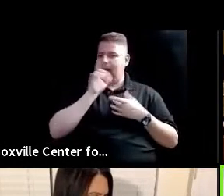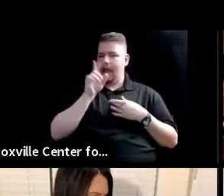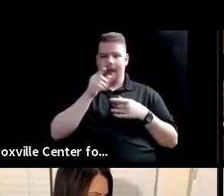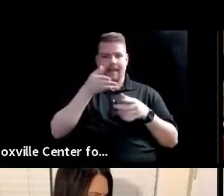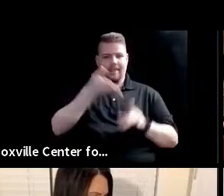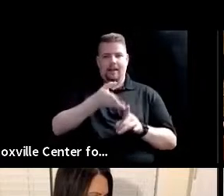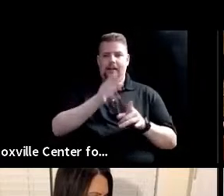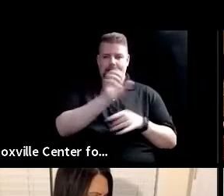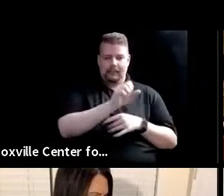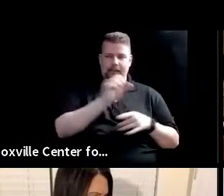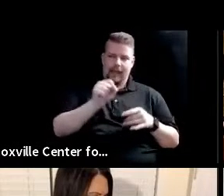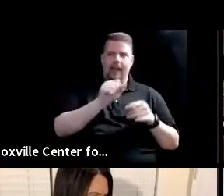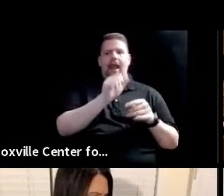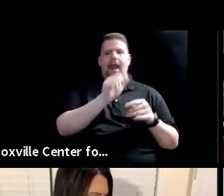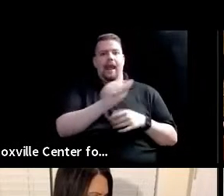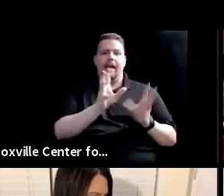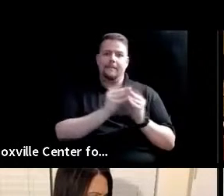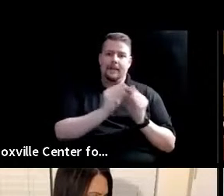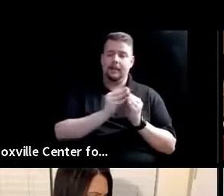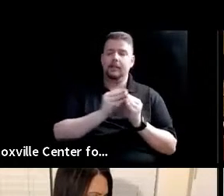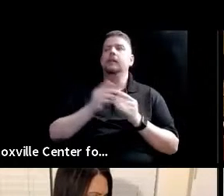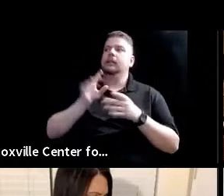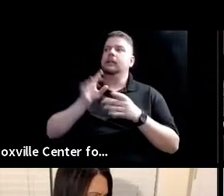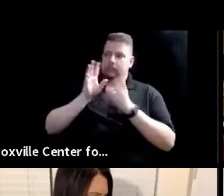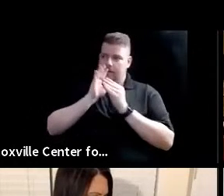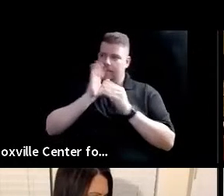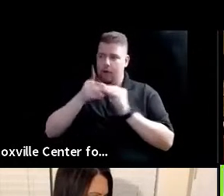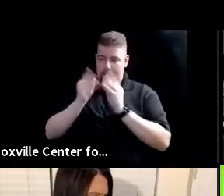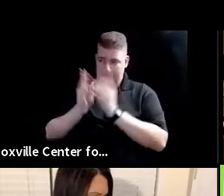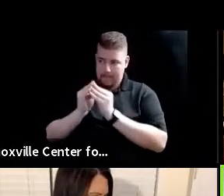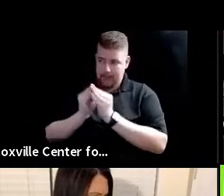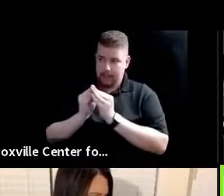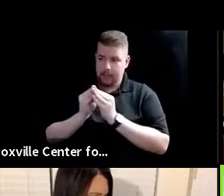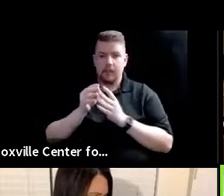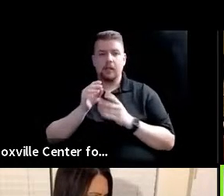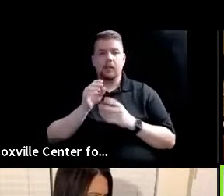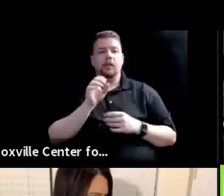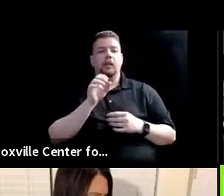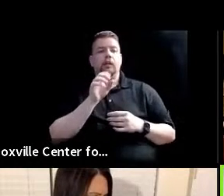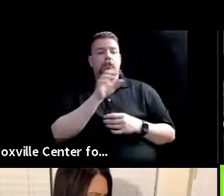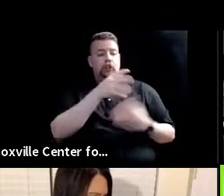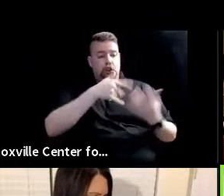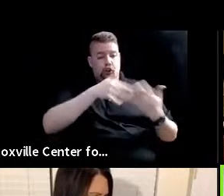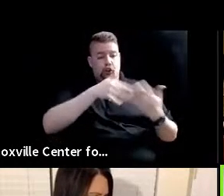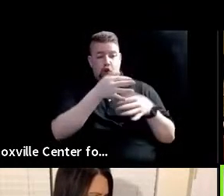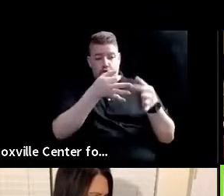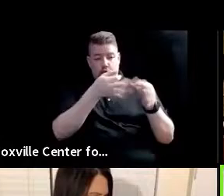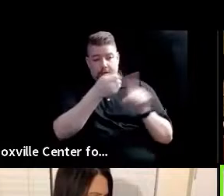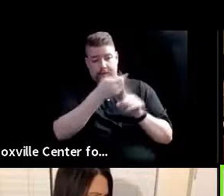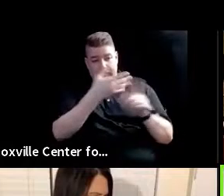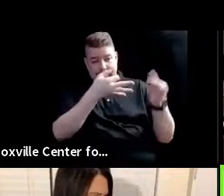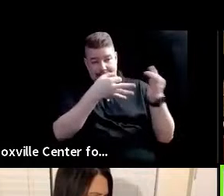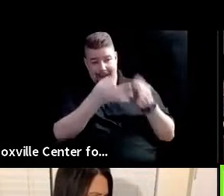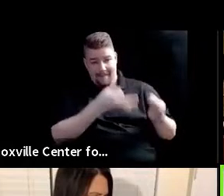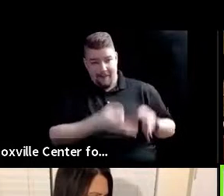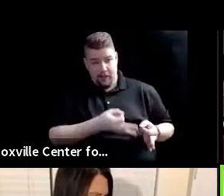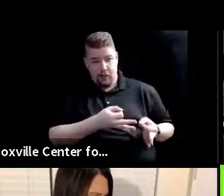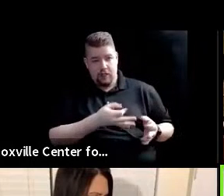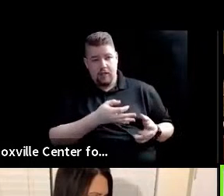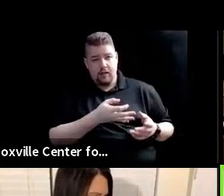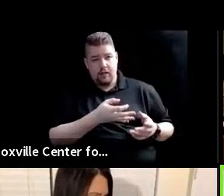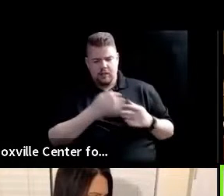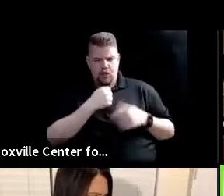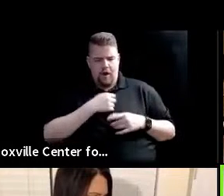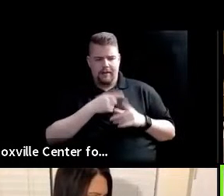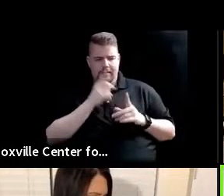meetings? The meetings. Because the social definition, the definition here, and I'm sorry, it's going to